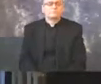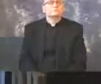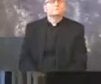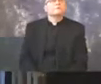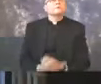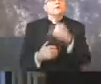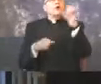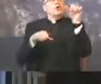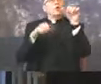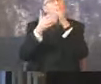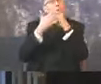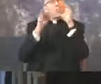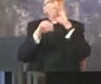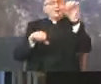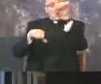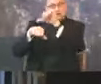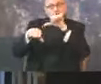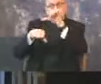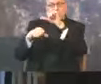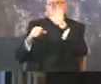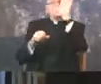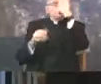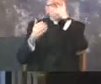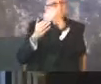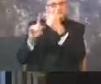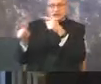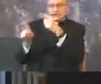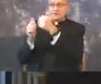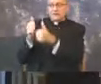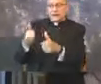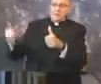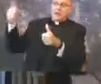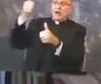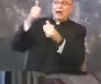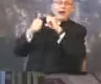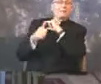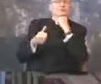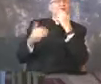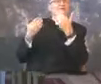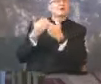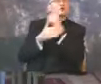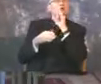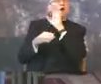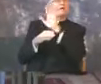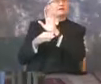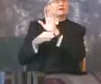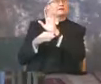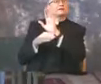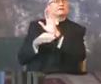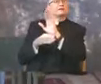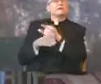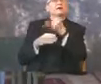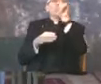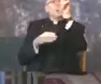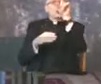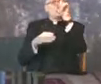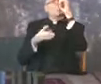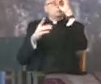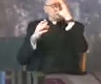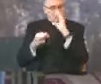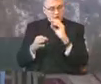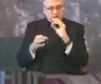your only begotten Son, High Priest of the New and Eternal Covenant. And by your wondrous design, we're pleased to